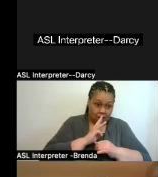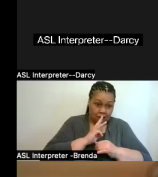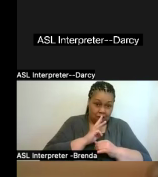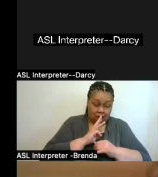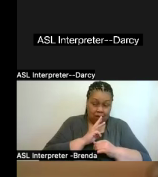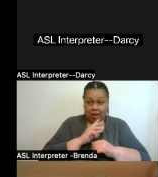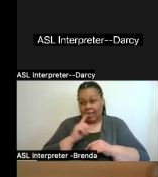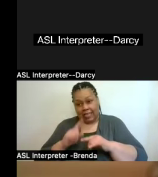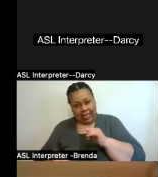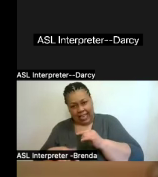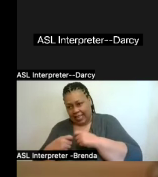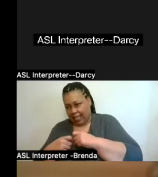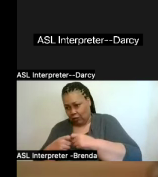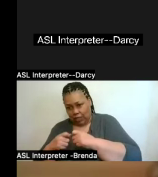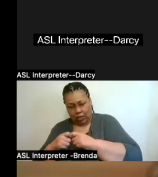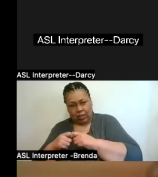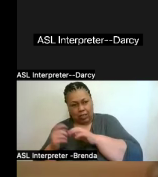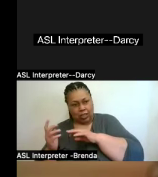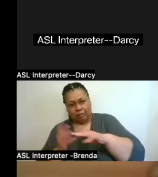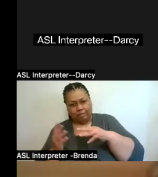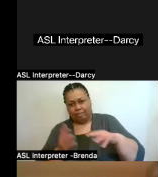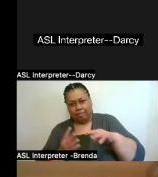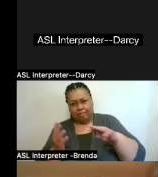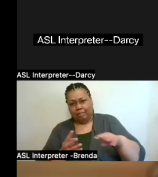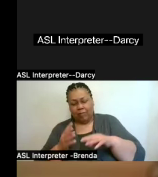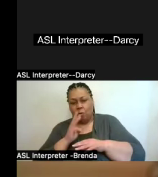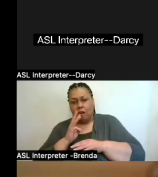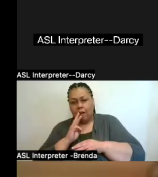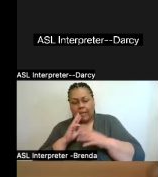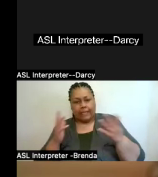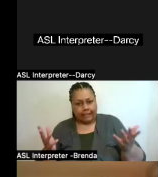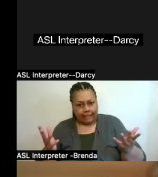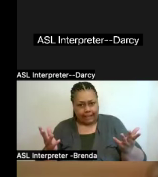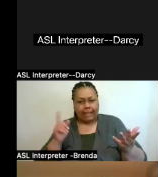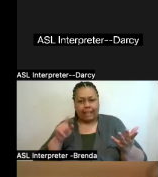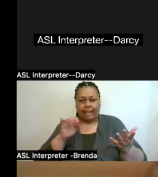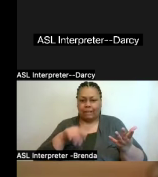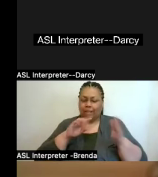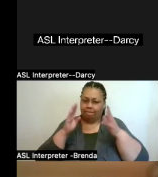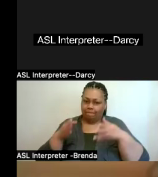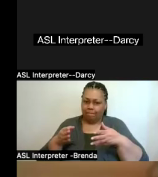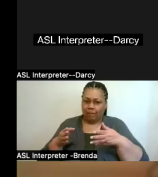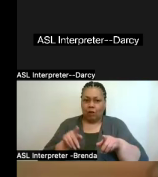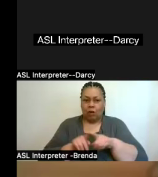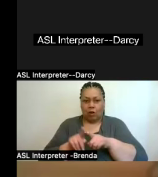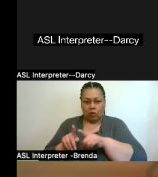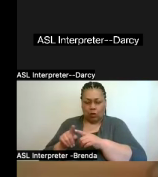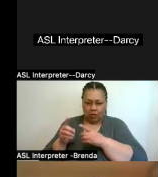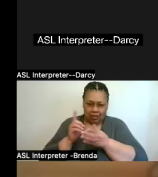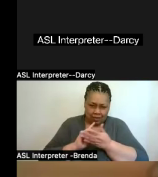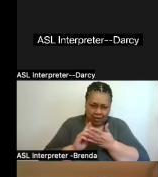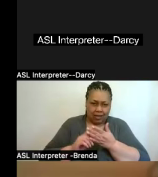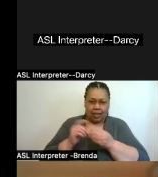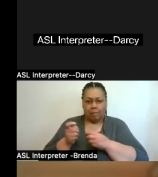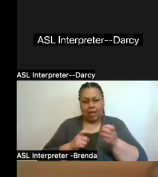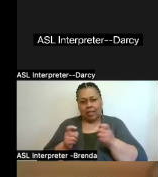have an inconsistency that we need to work through in our interdependencies. And we've also developed frameworks for designing and managing lifeline